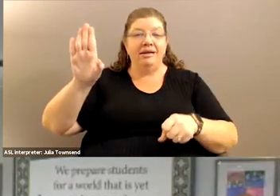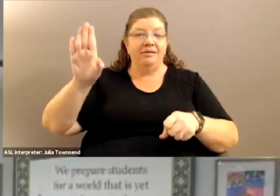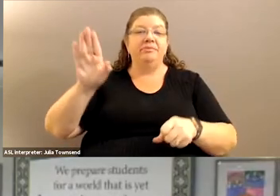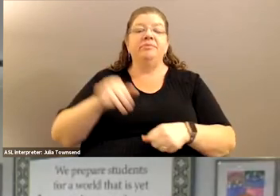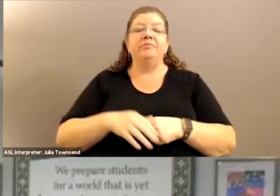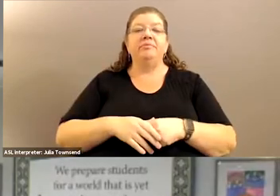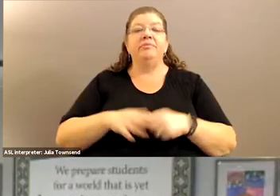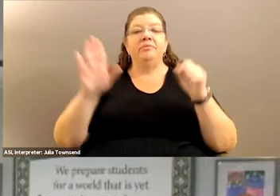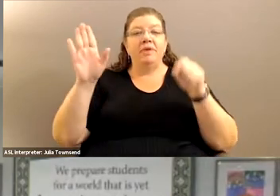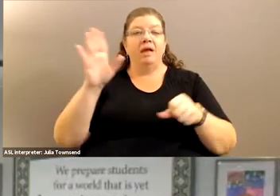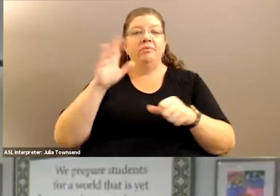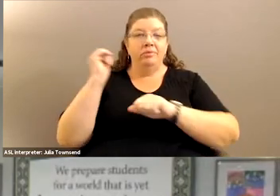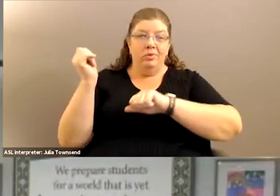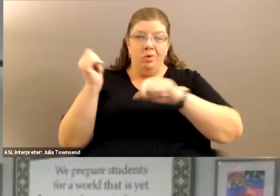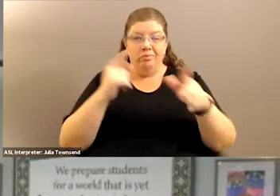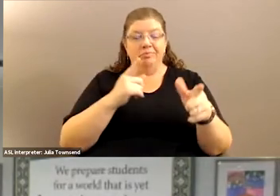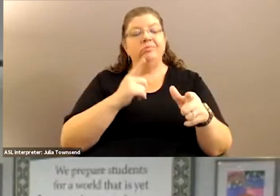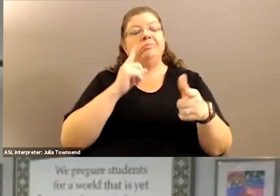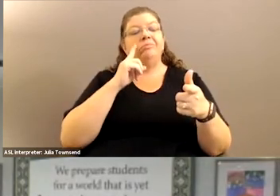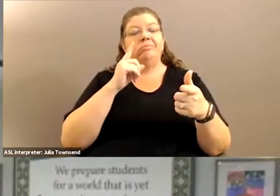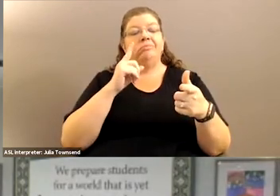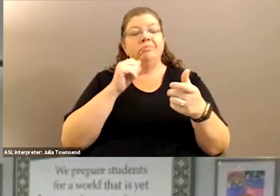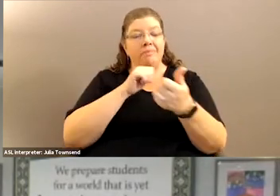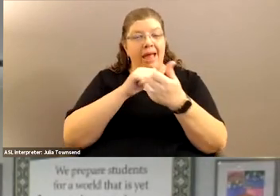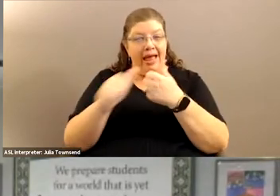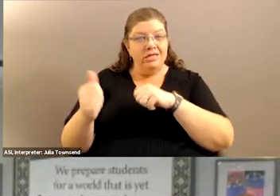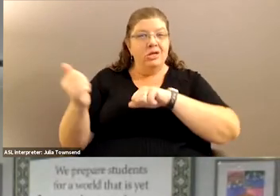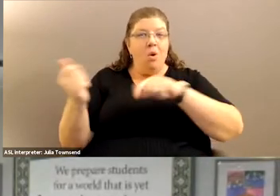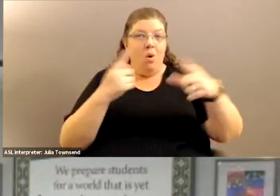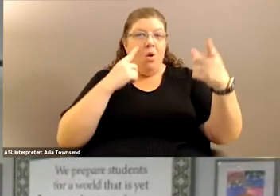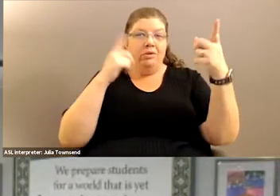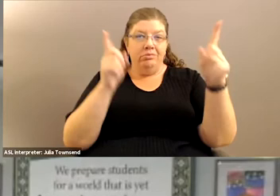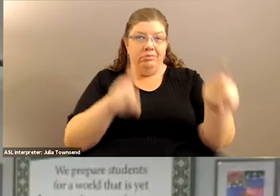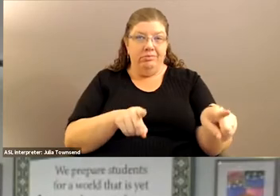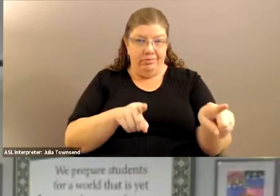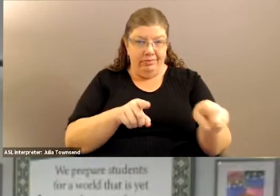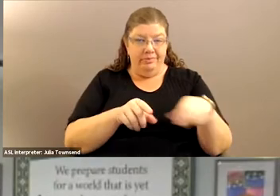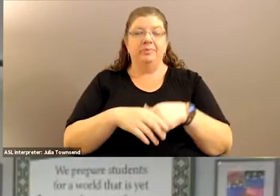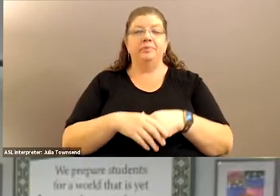aye aye the consent agenda passes unanimously